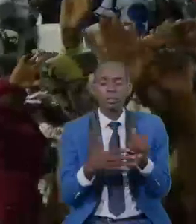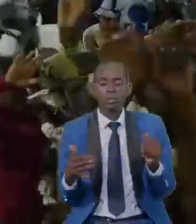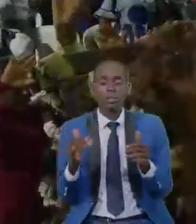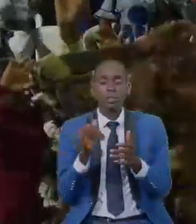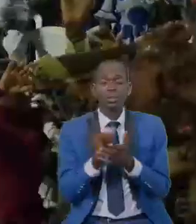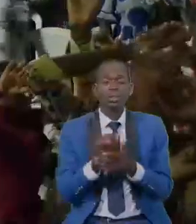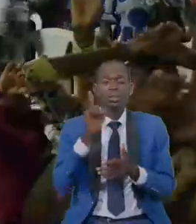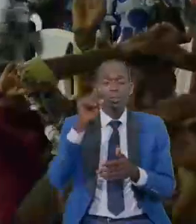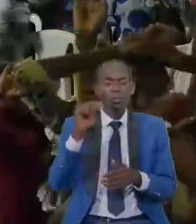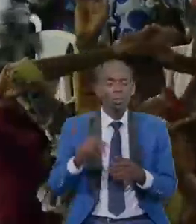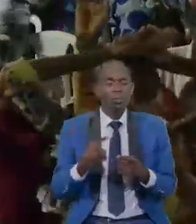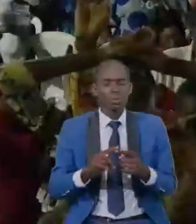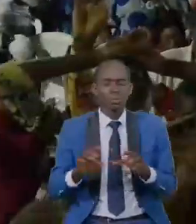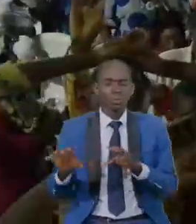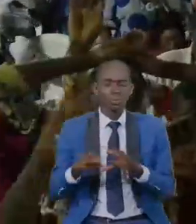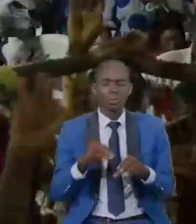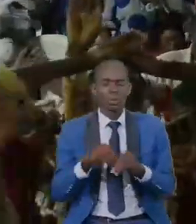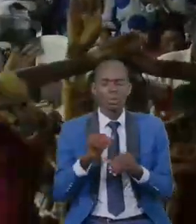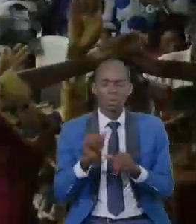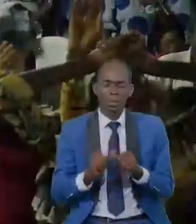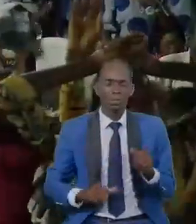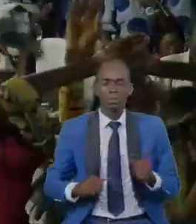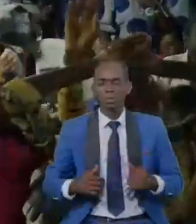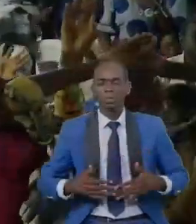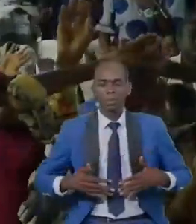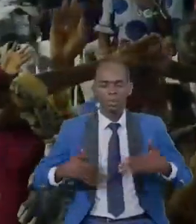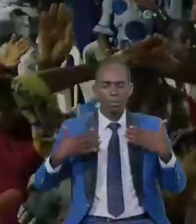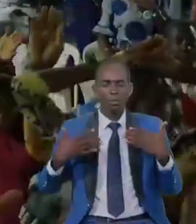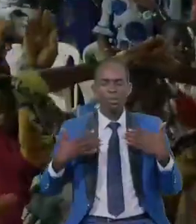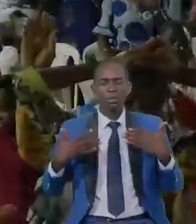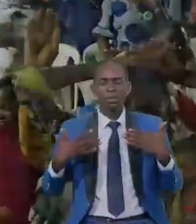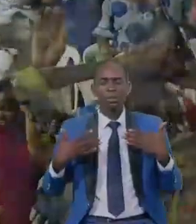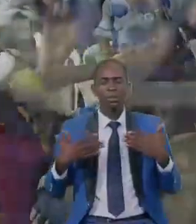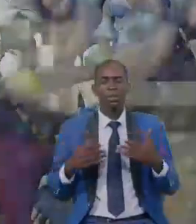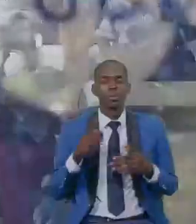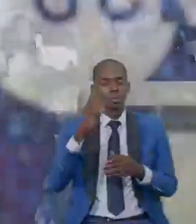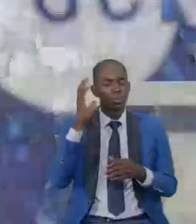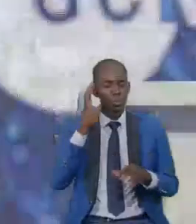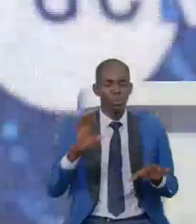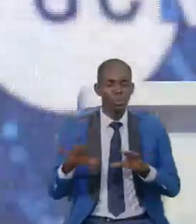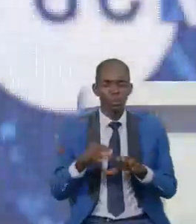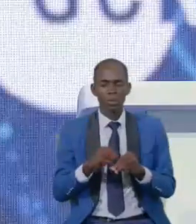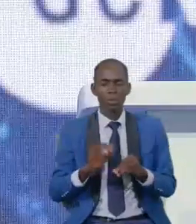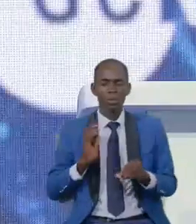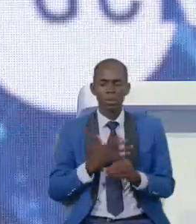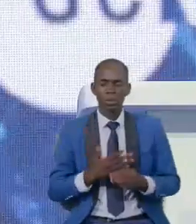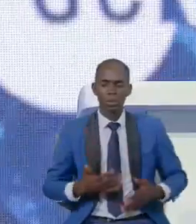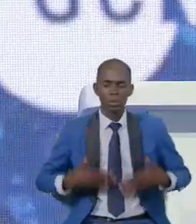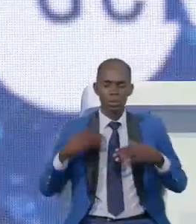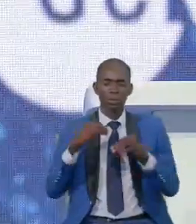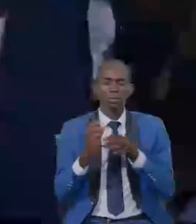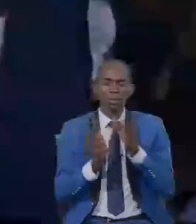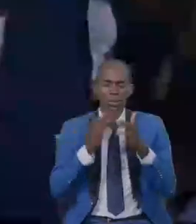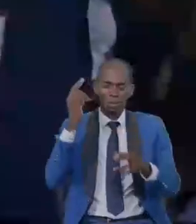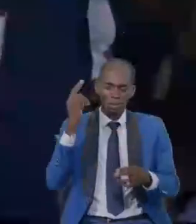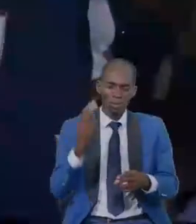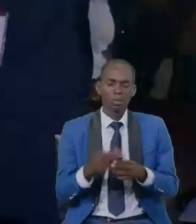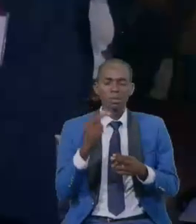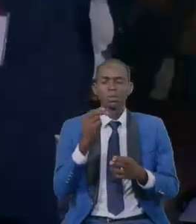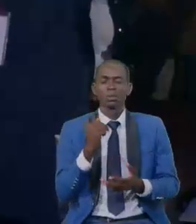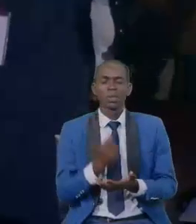every life, you will do in our life tonight in Jesus'